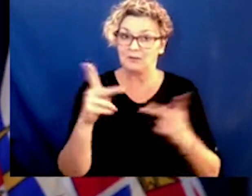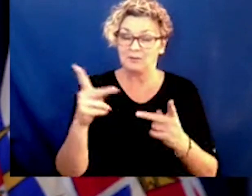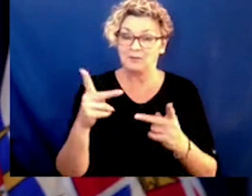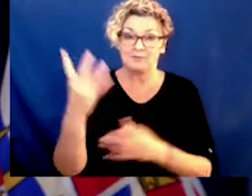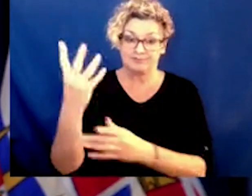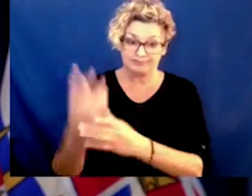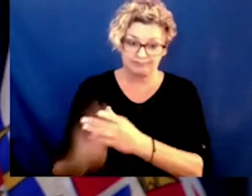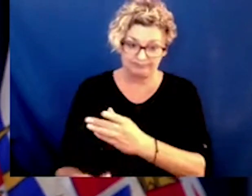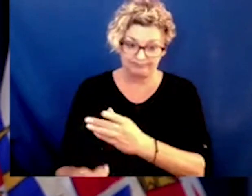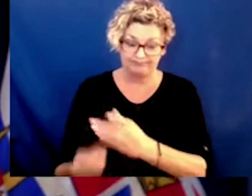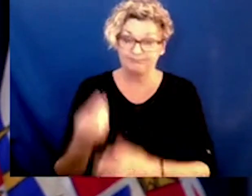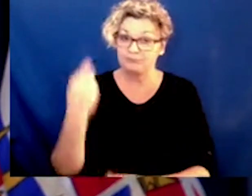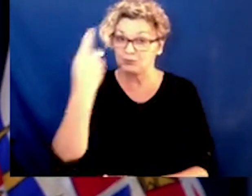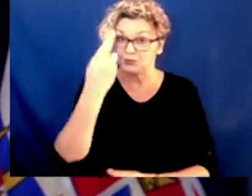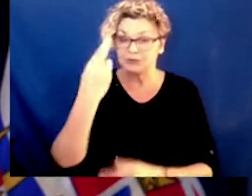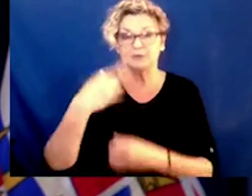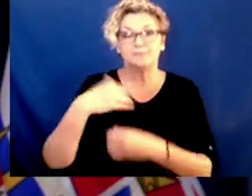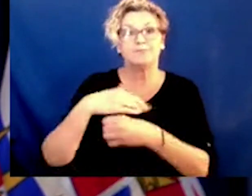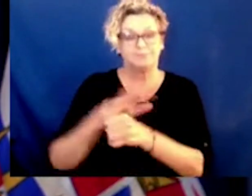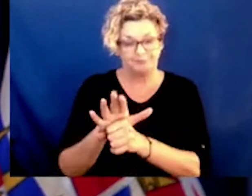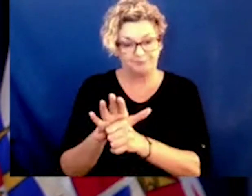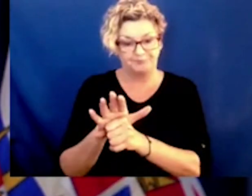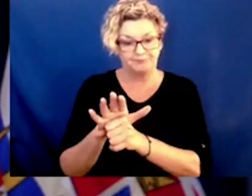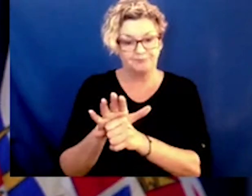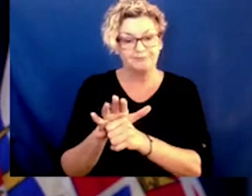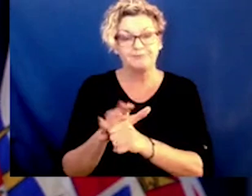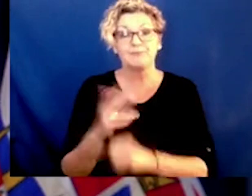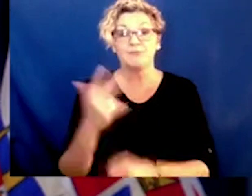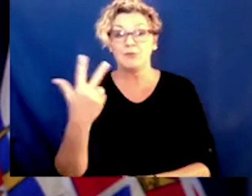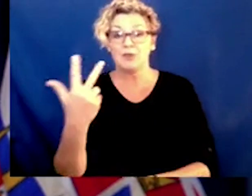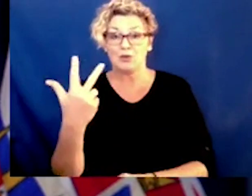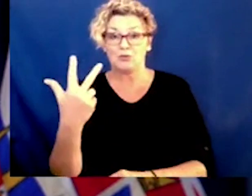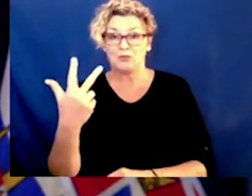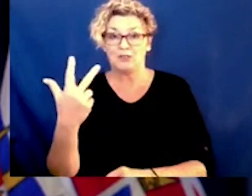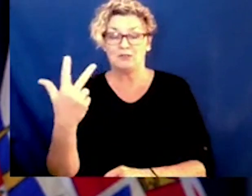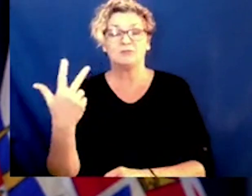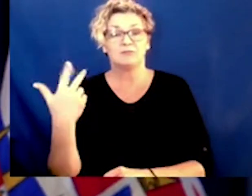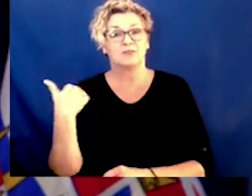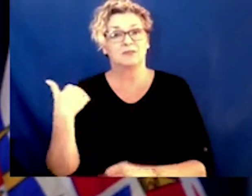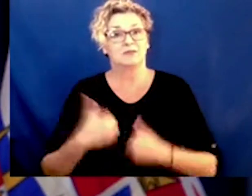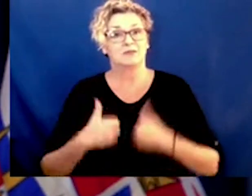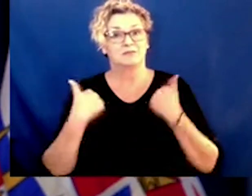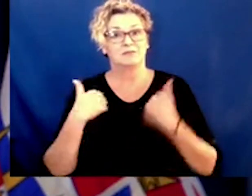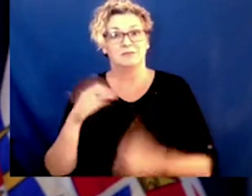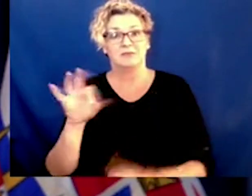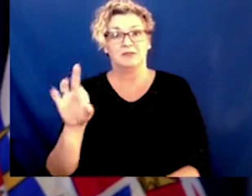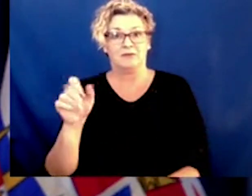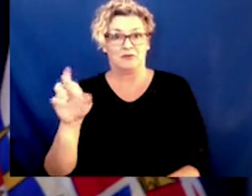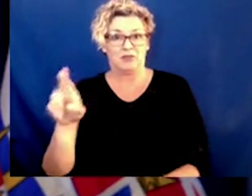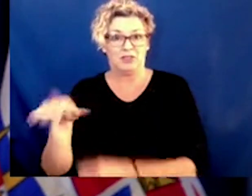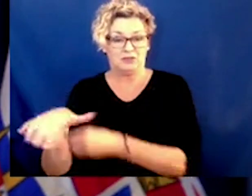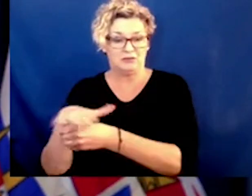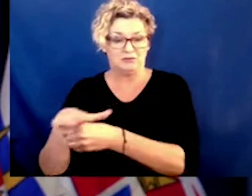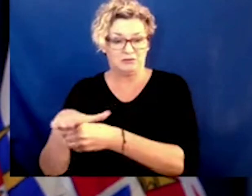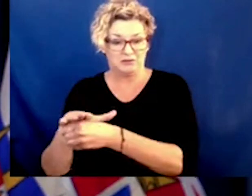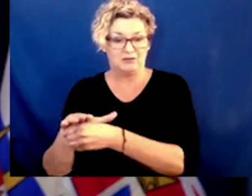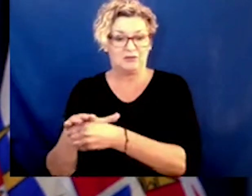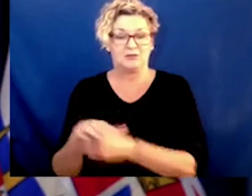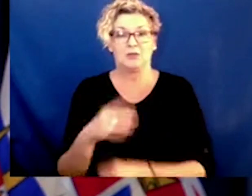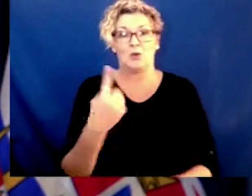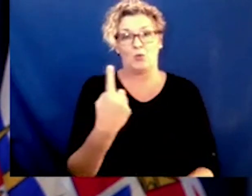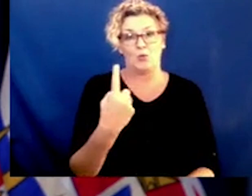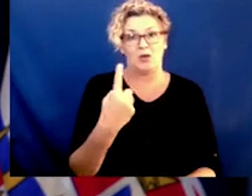recovered. Tragically, this weekend we saw an additional 4 people who died from COVID-19, bringing that total